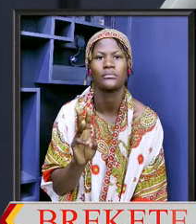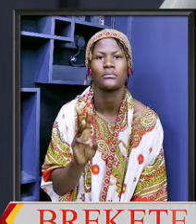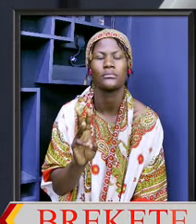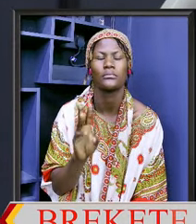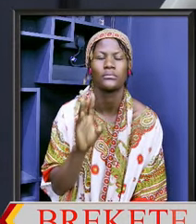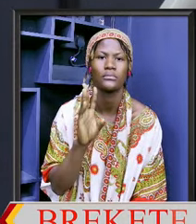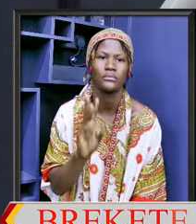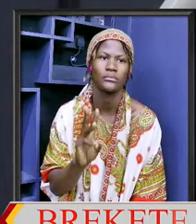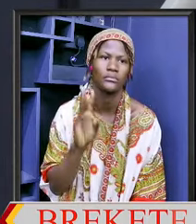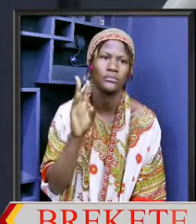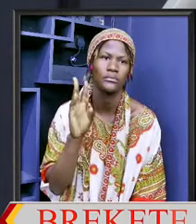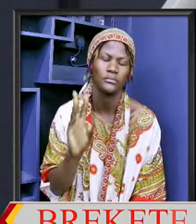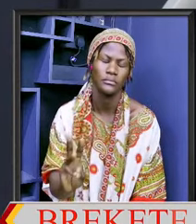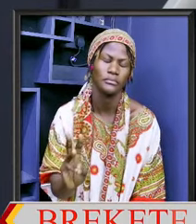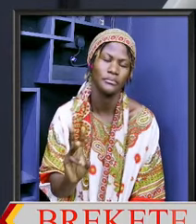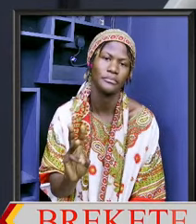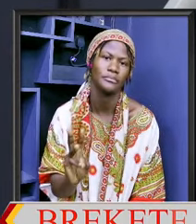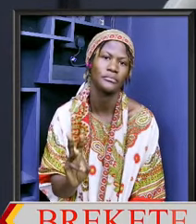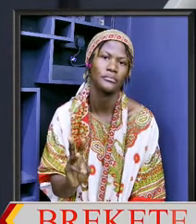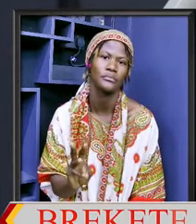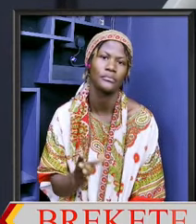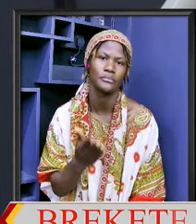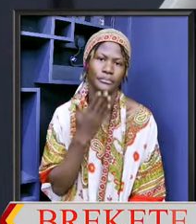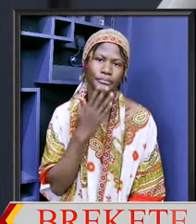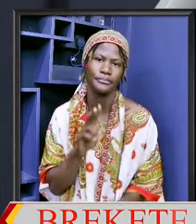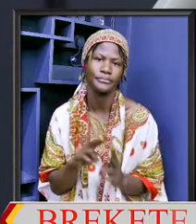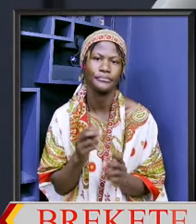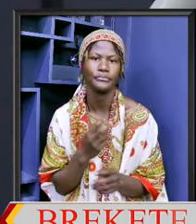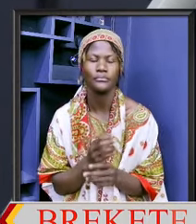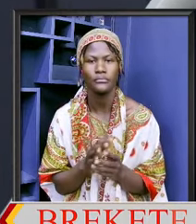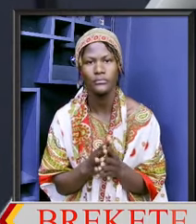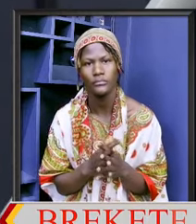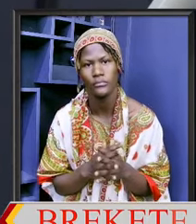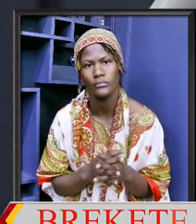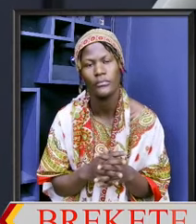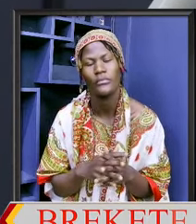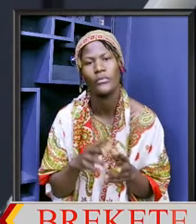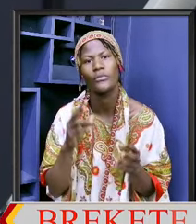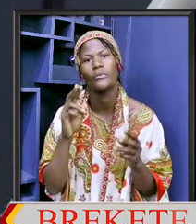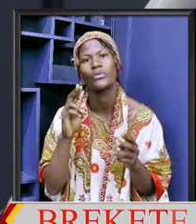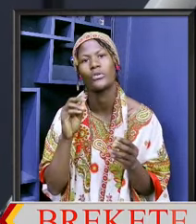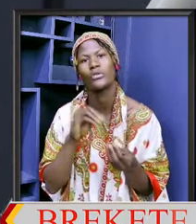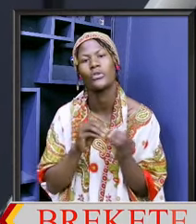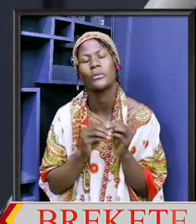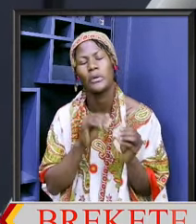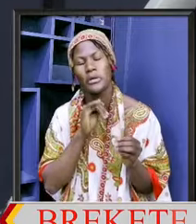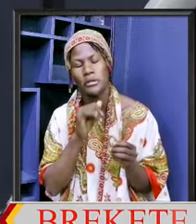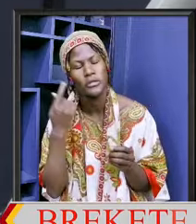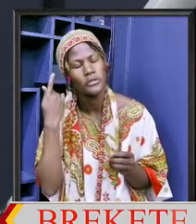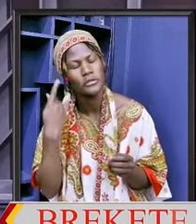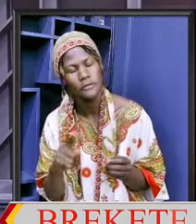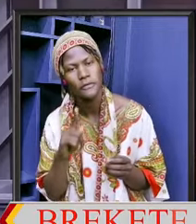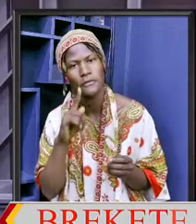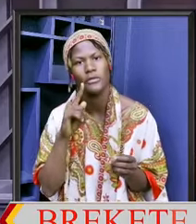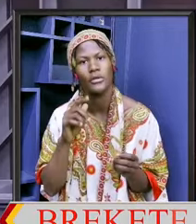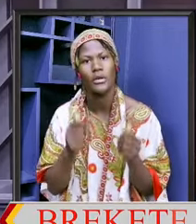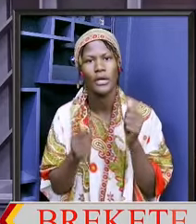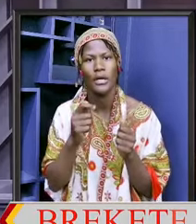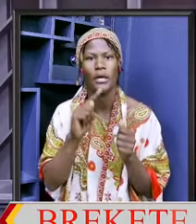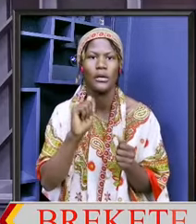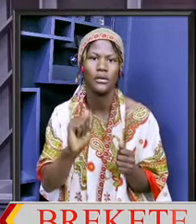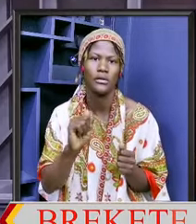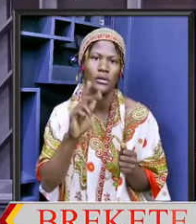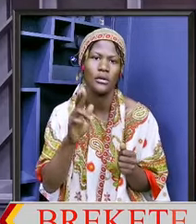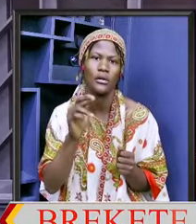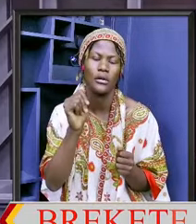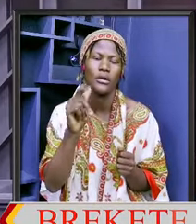another 6 6 Thank you very much. This number for car tracking, fleet management, for all kind of cars. And thank